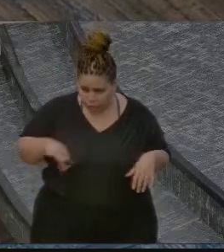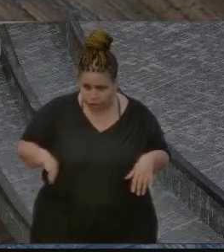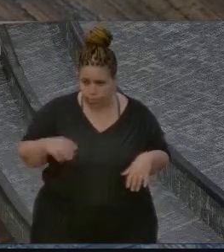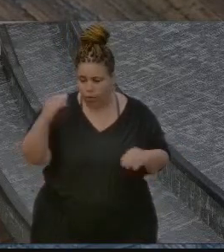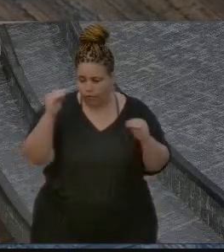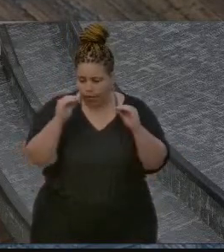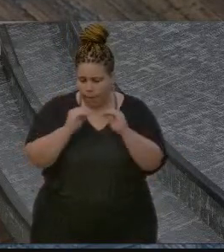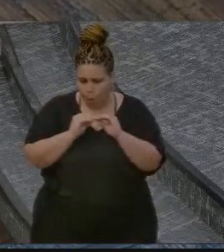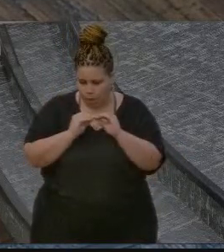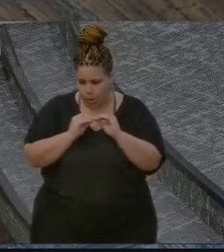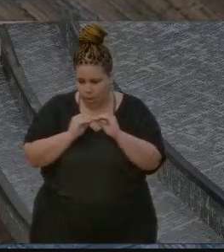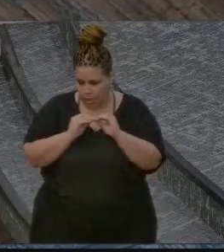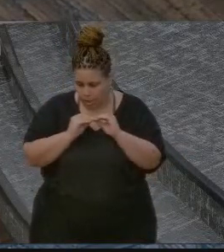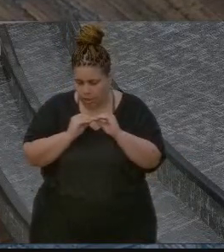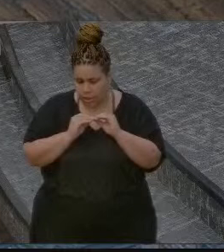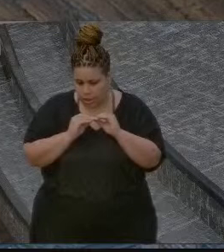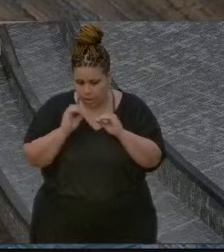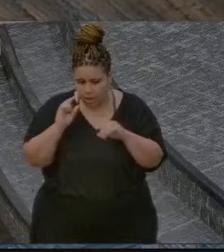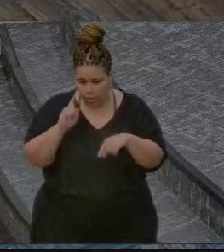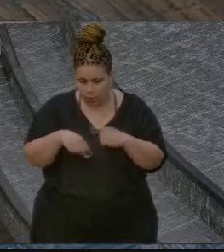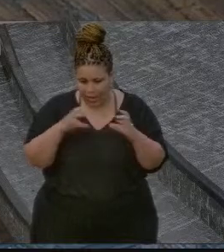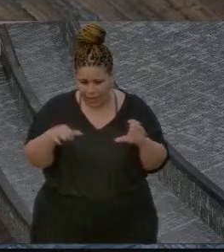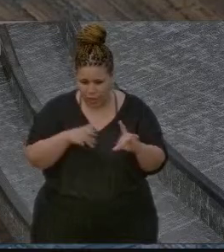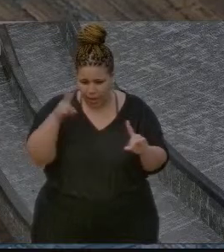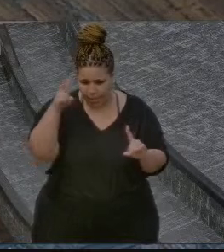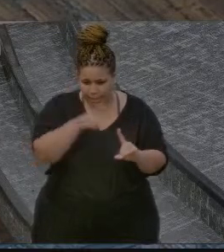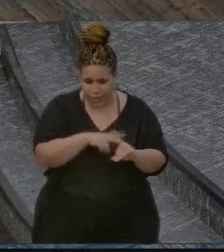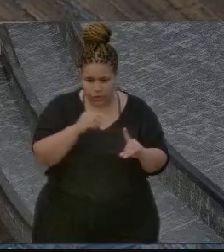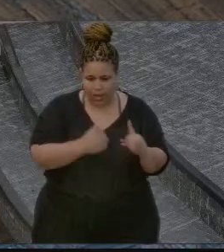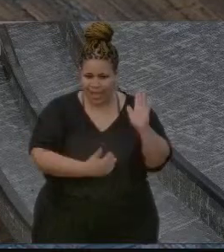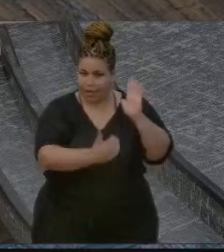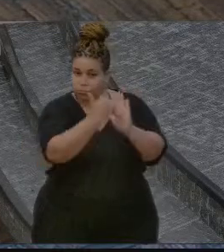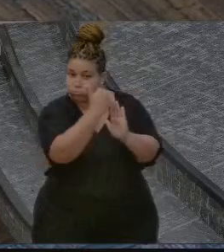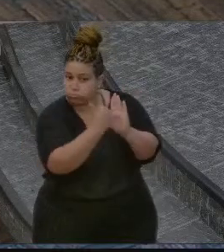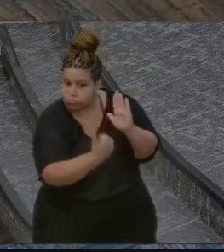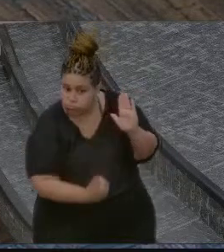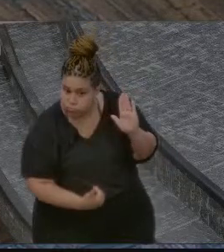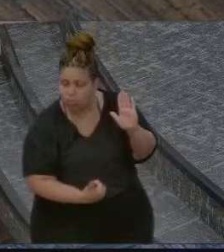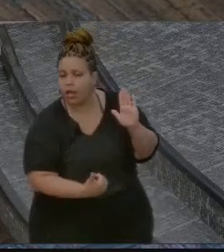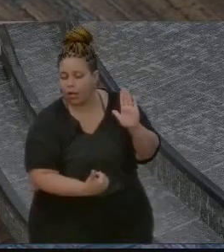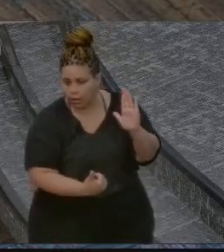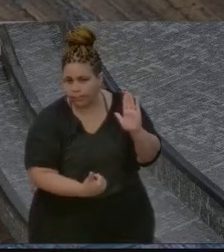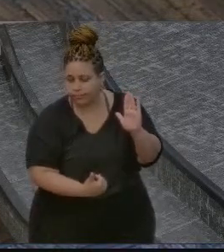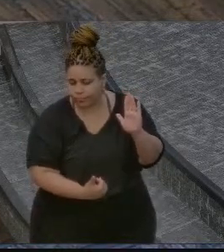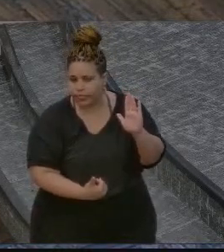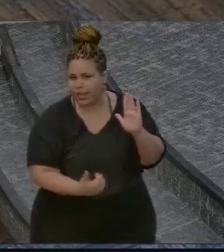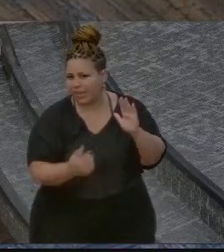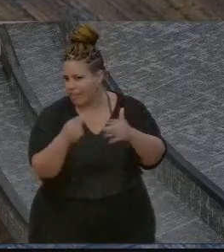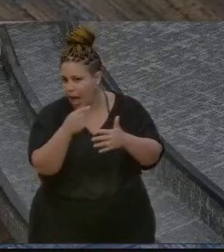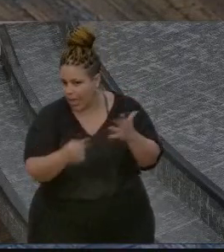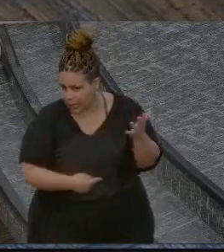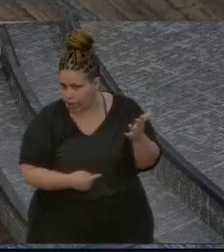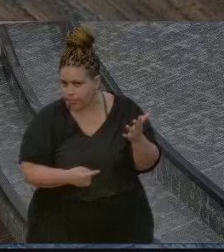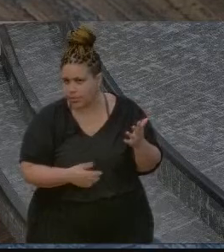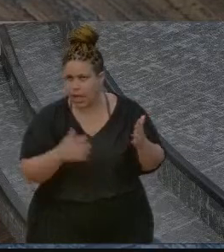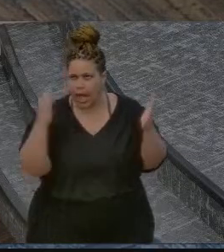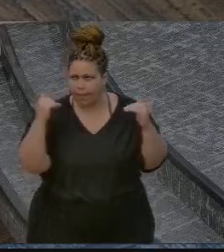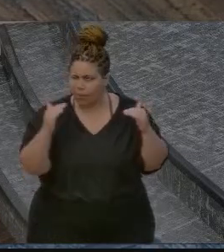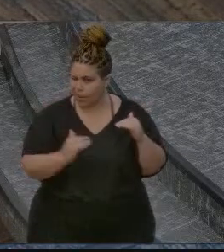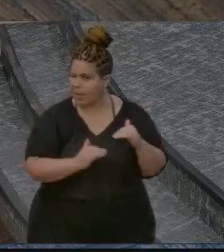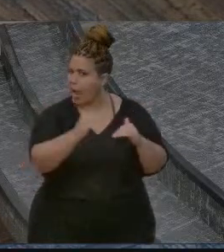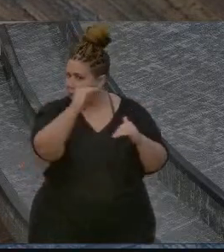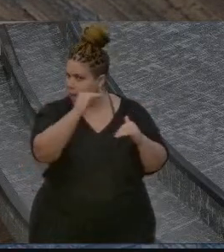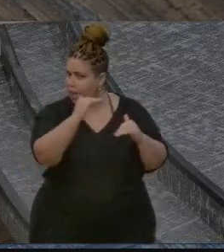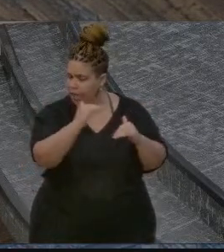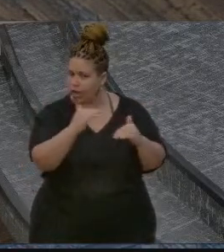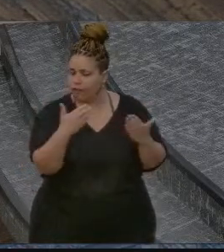when I do an application, it'll have a lot longer list of items. So hopefully the reimbursement amount will be higher when we do a new